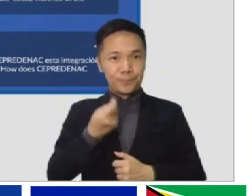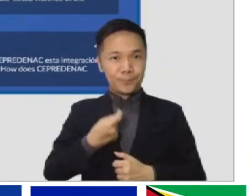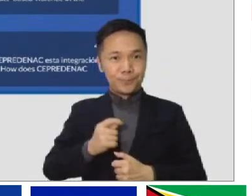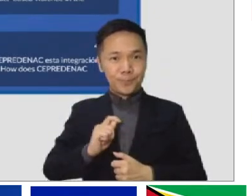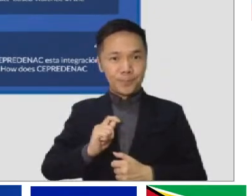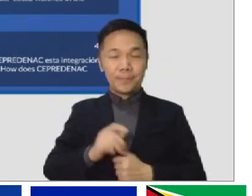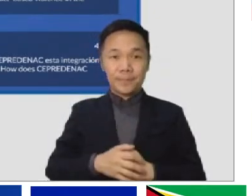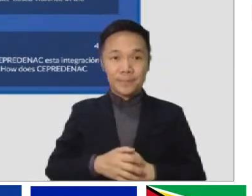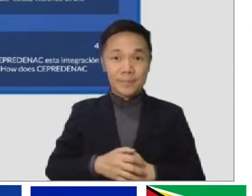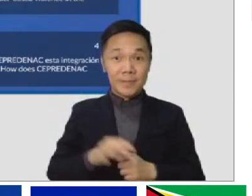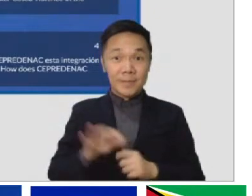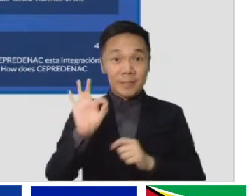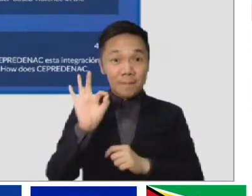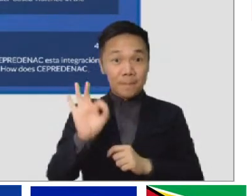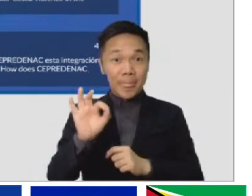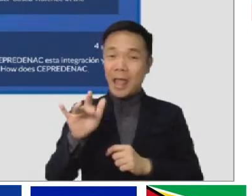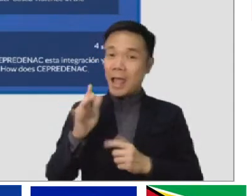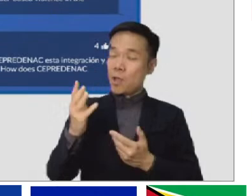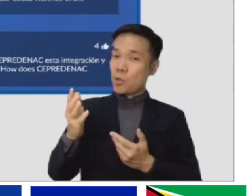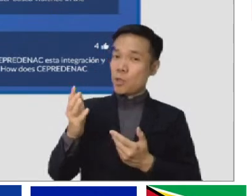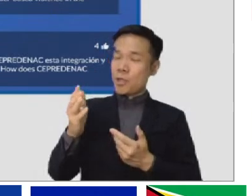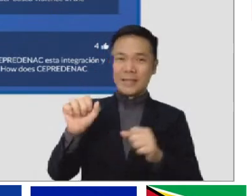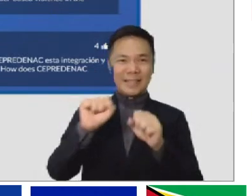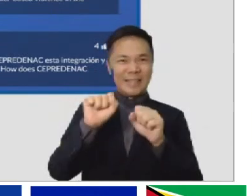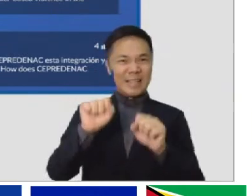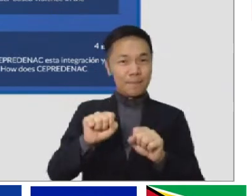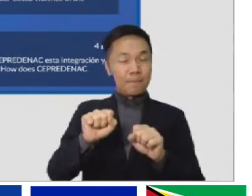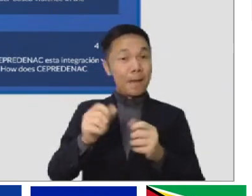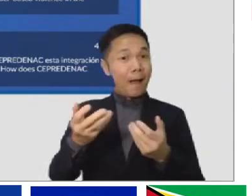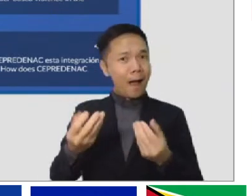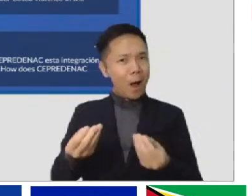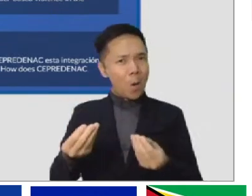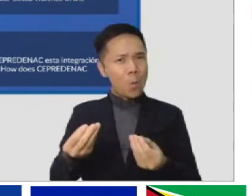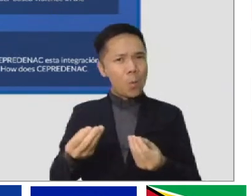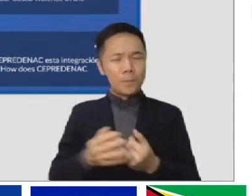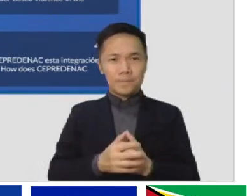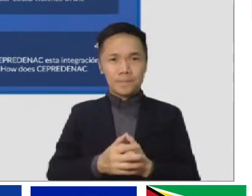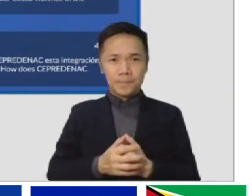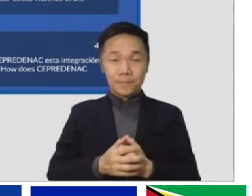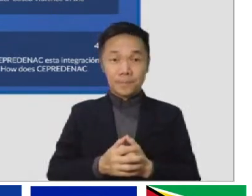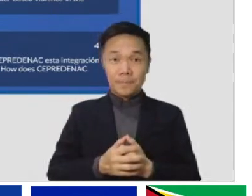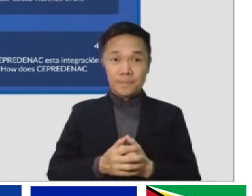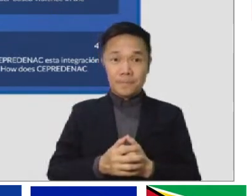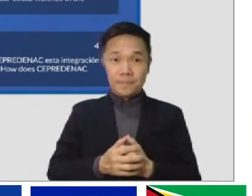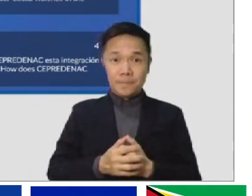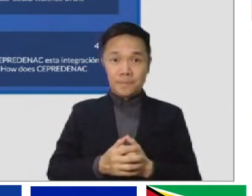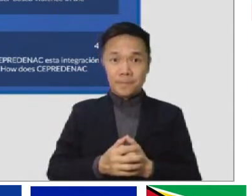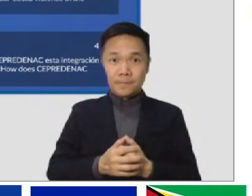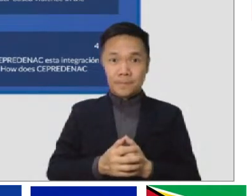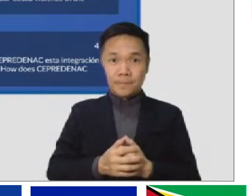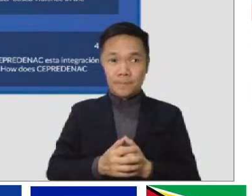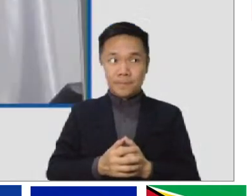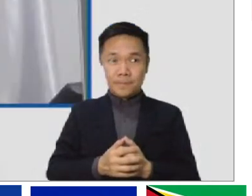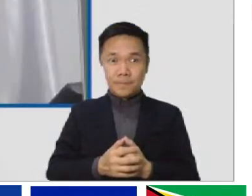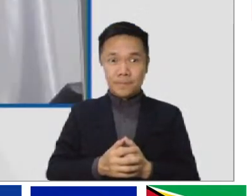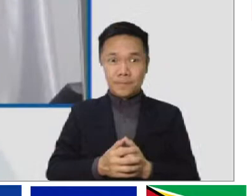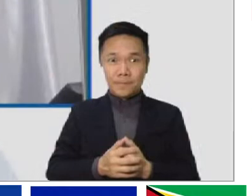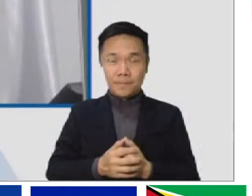to work in case of multiple threats in case of a systemic